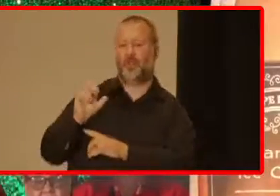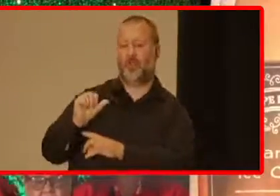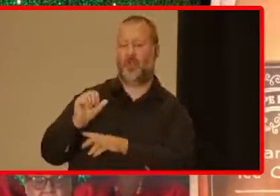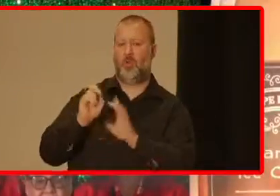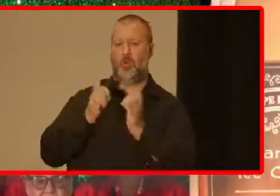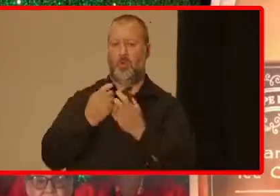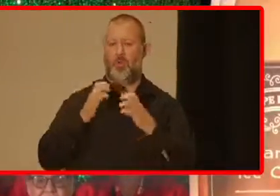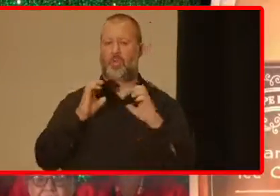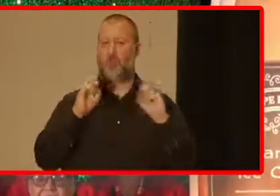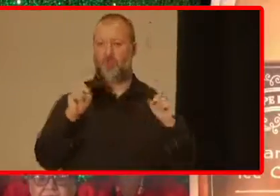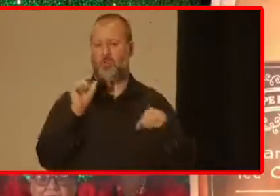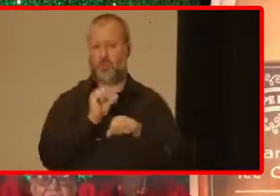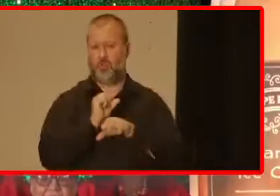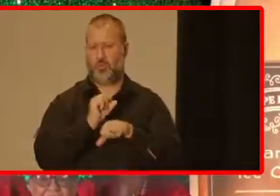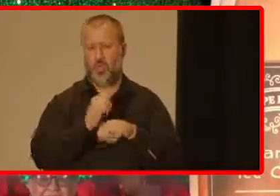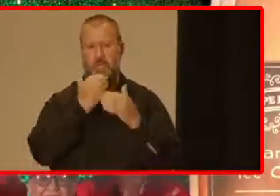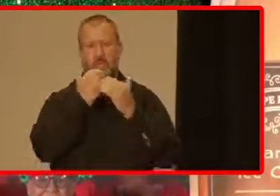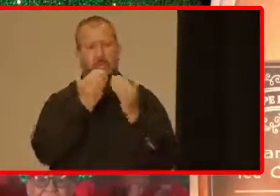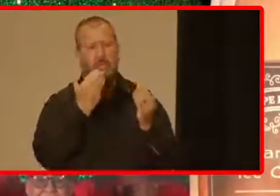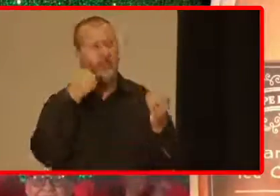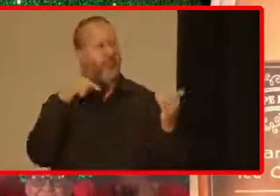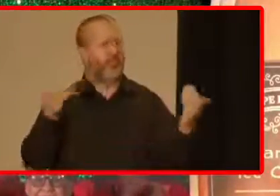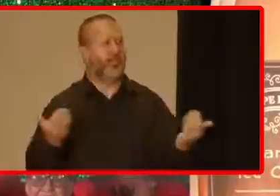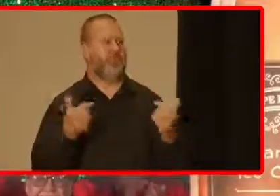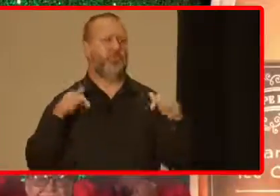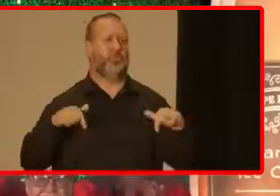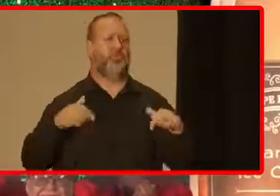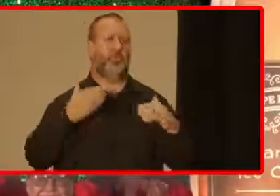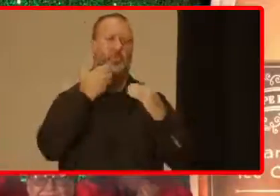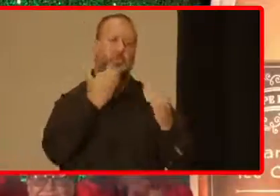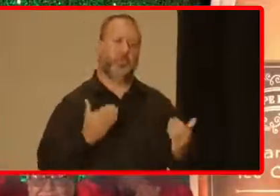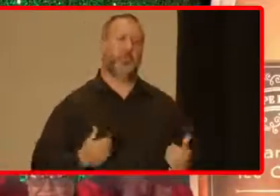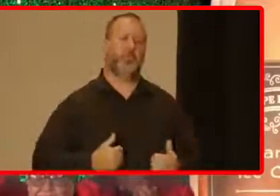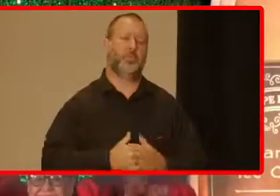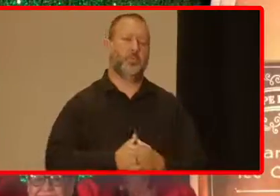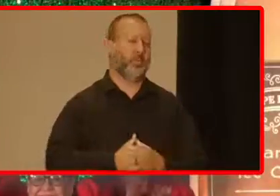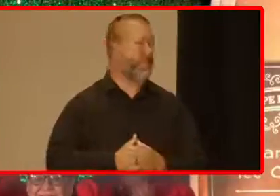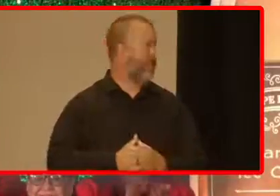of Education, so thank you all for being here.